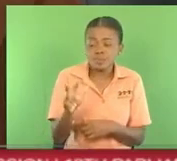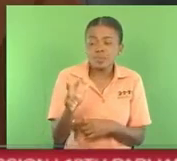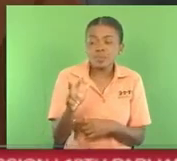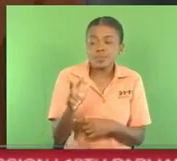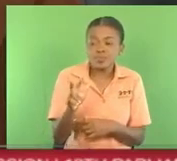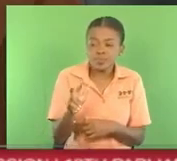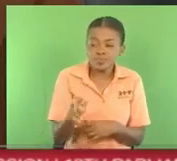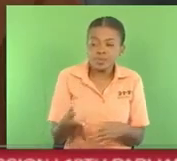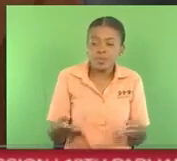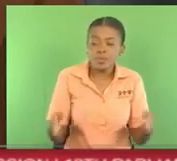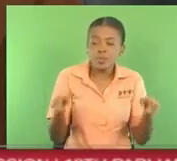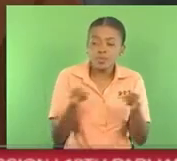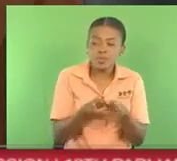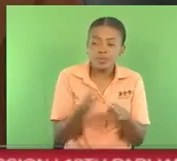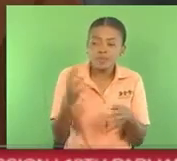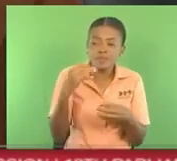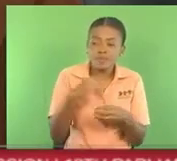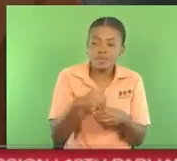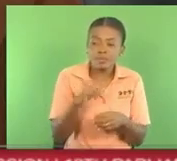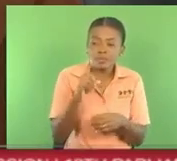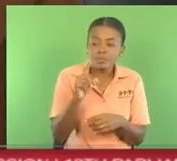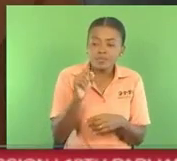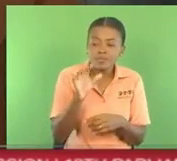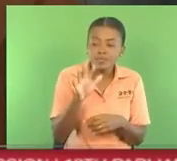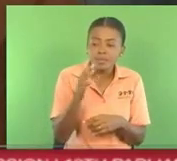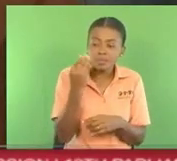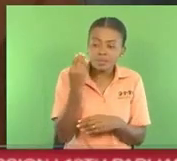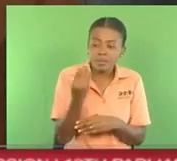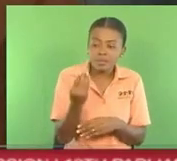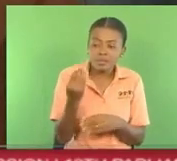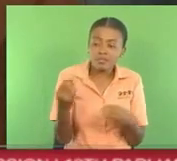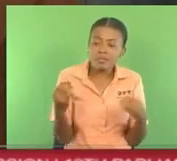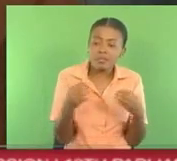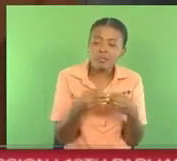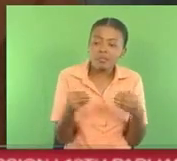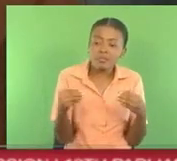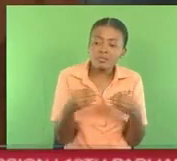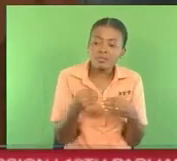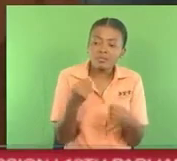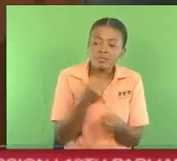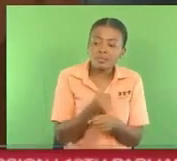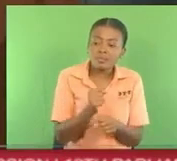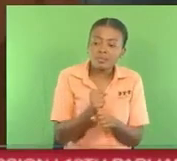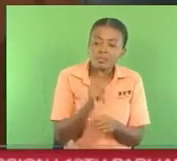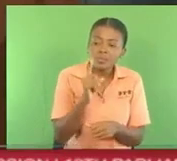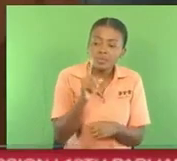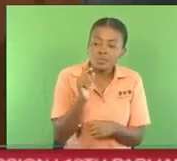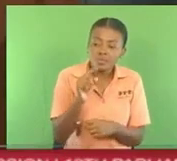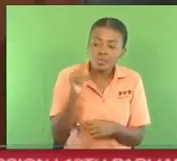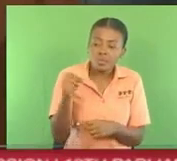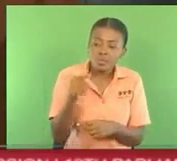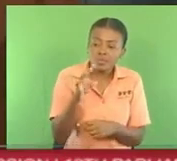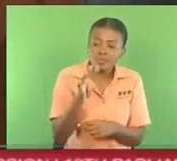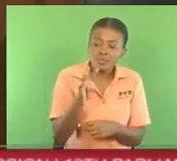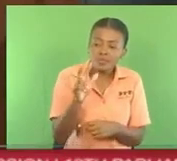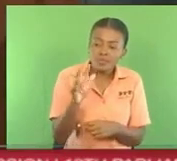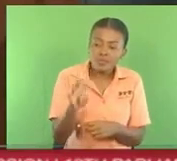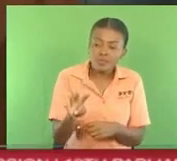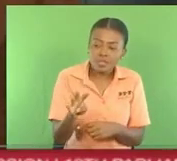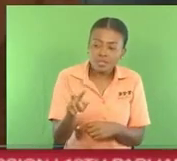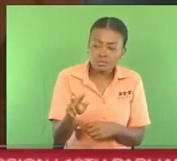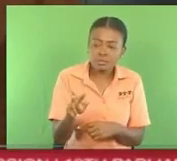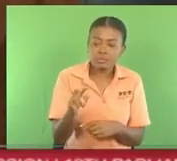closed investments, $1.5 billion, generating 1,453 jobs, and then